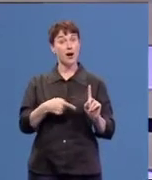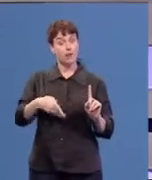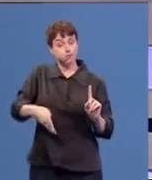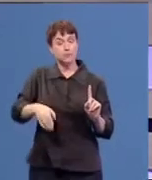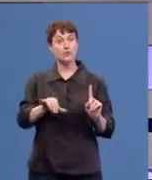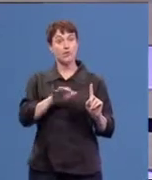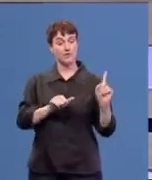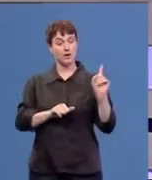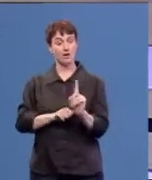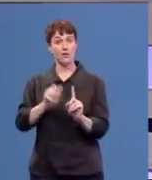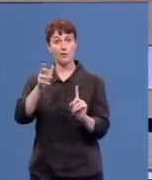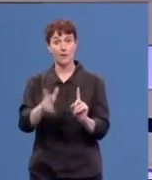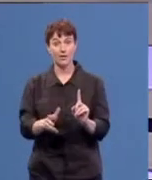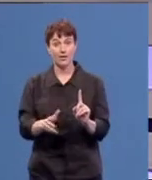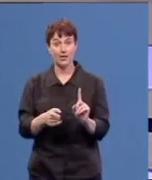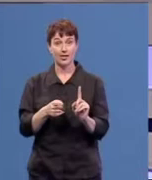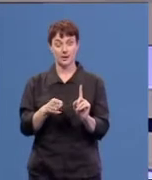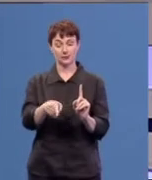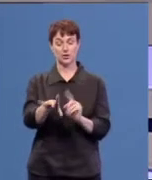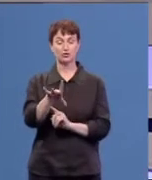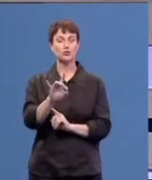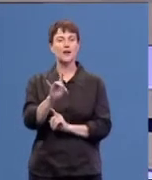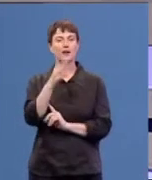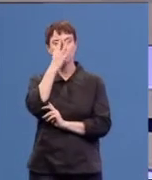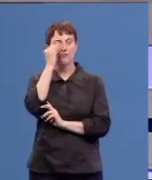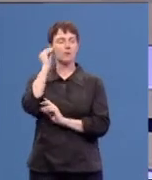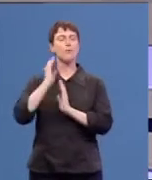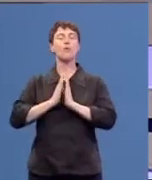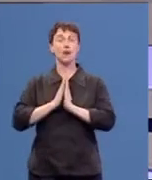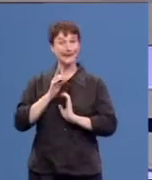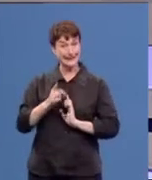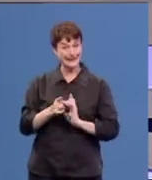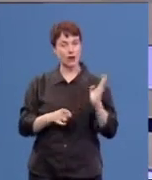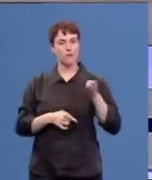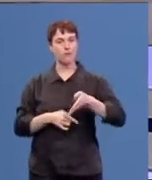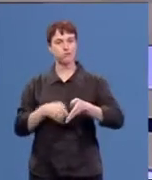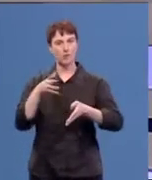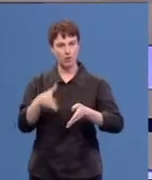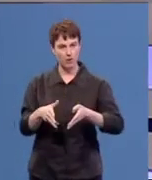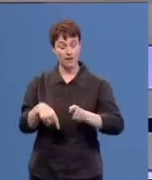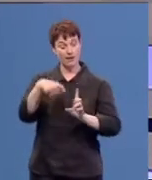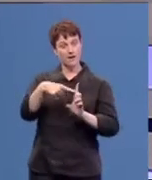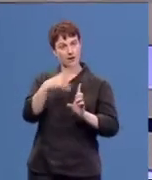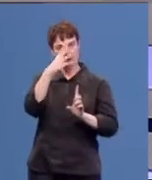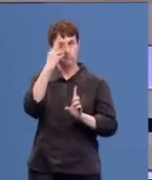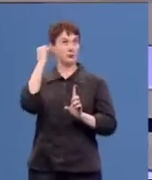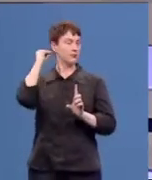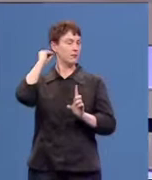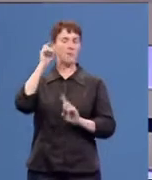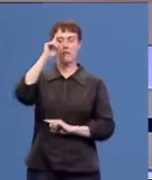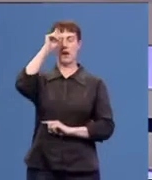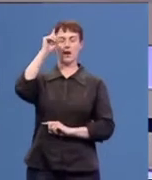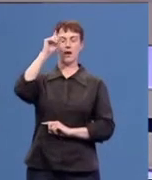been confirmed on Tuesday for the memorial service. President Obama remembers Nelson Mandela, a man who